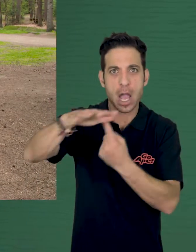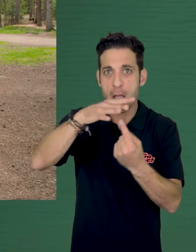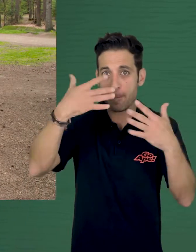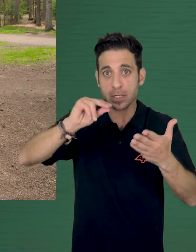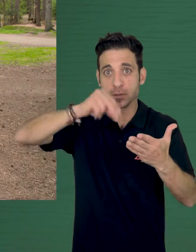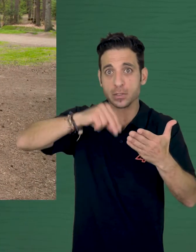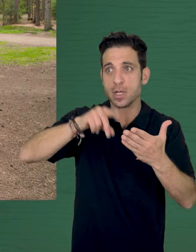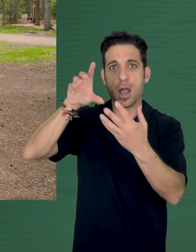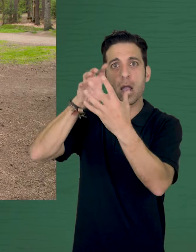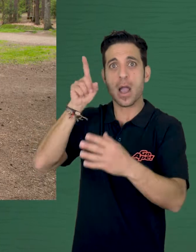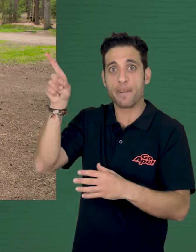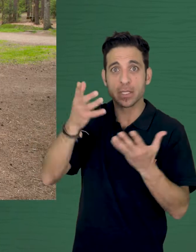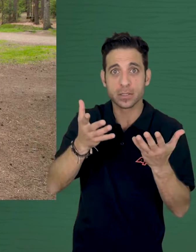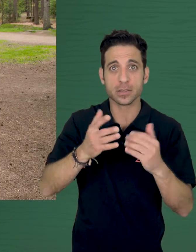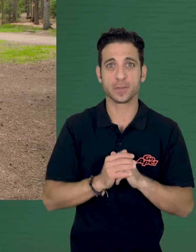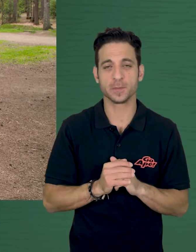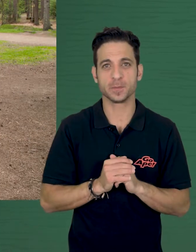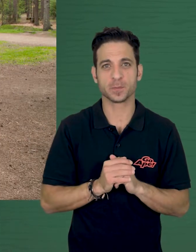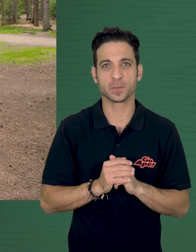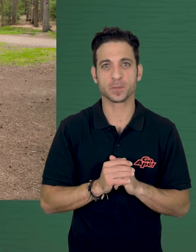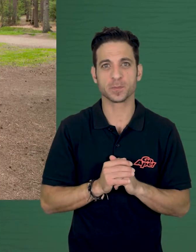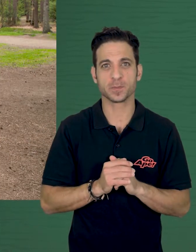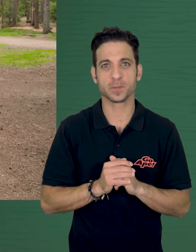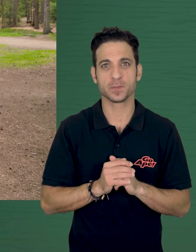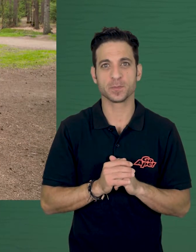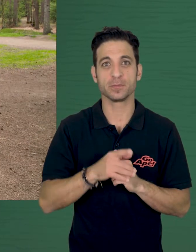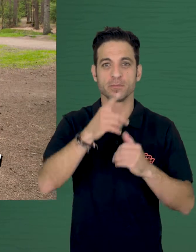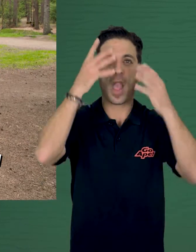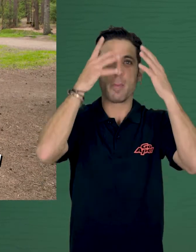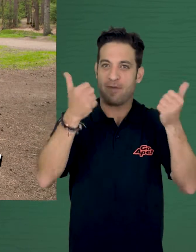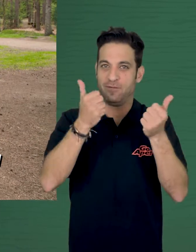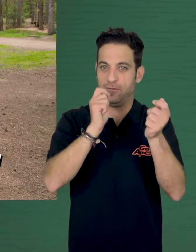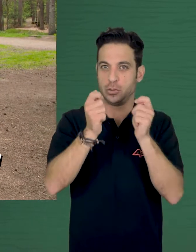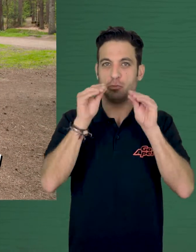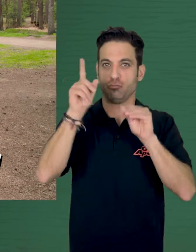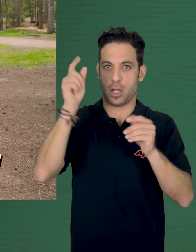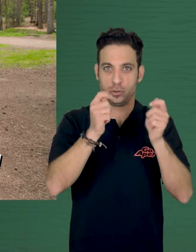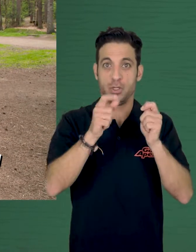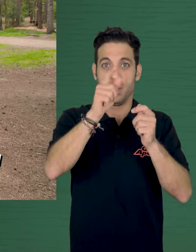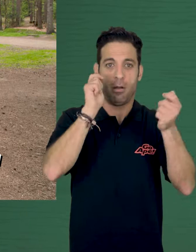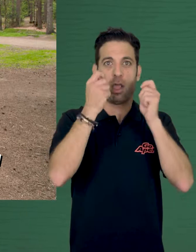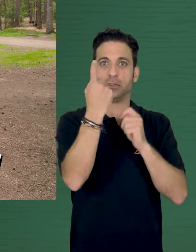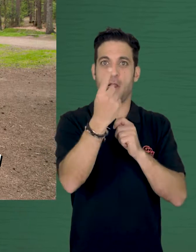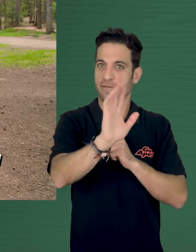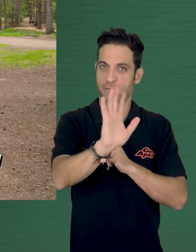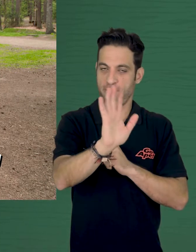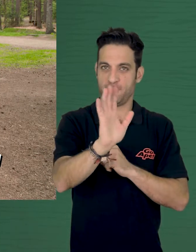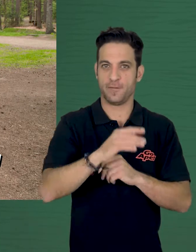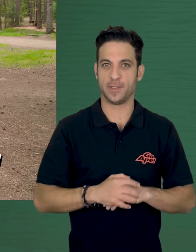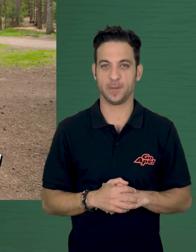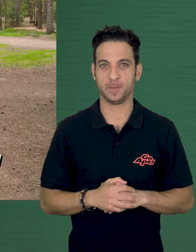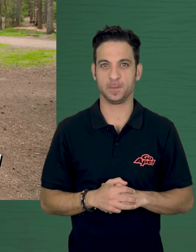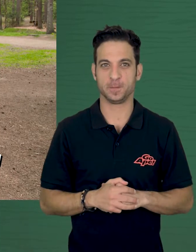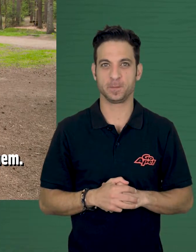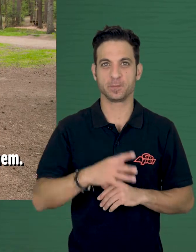double check that everyone has signed a disclaimer at the cabin, please? Great. All of your helmets have been fitted and adjusted by an instructor, so don't